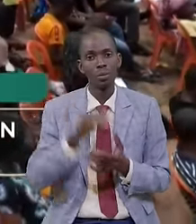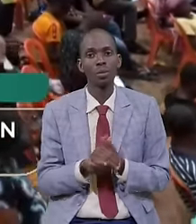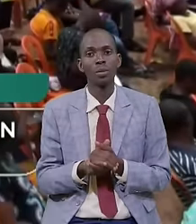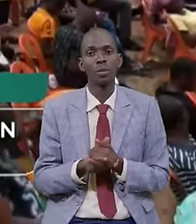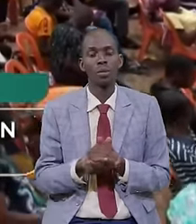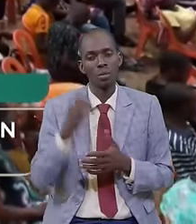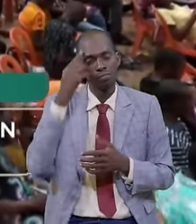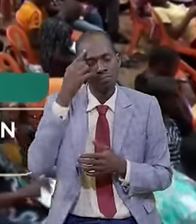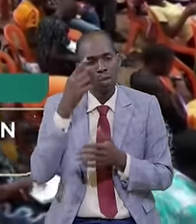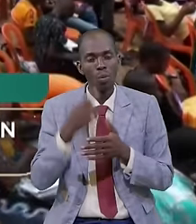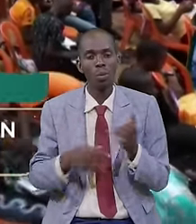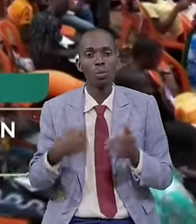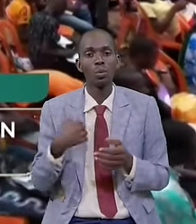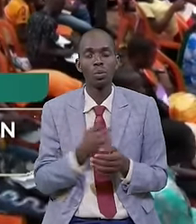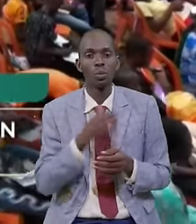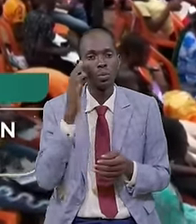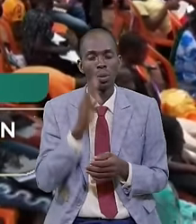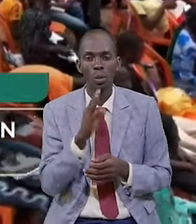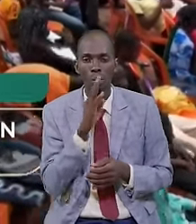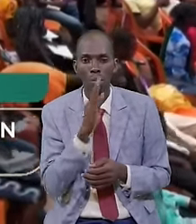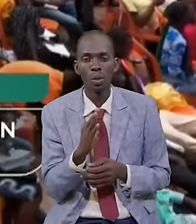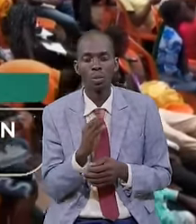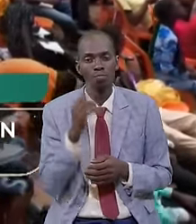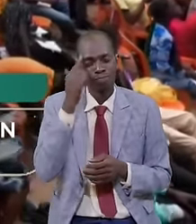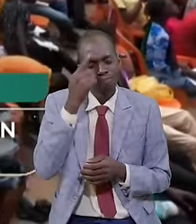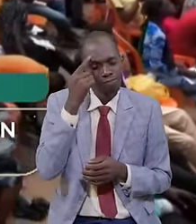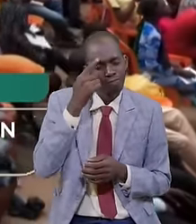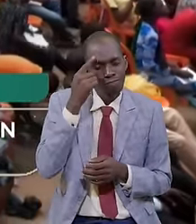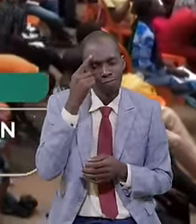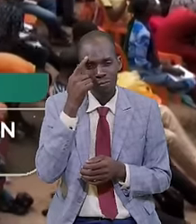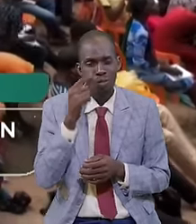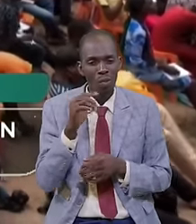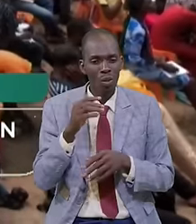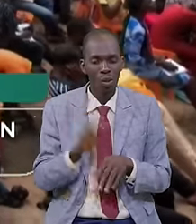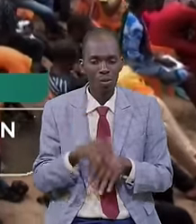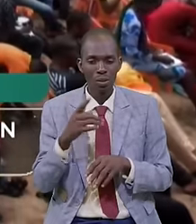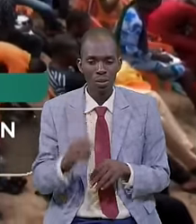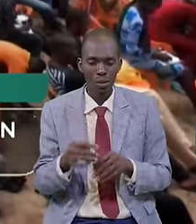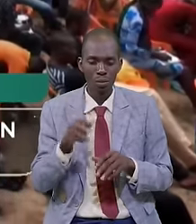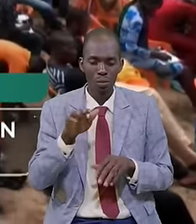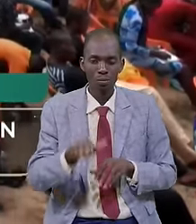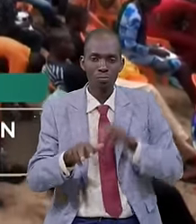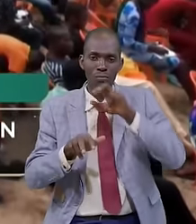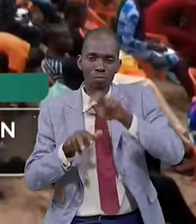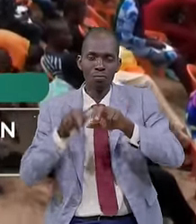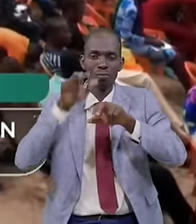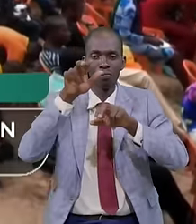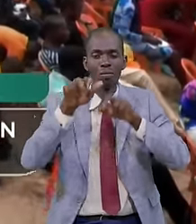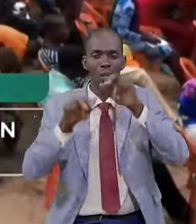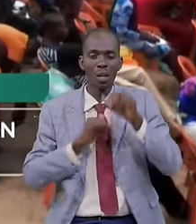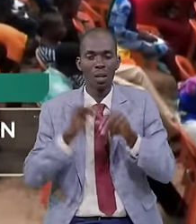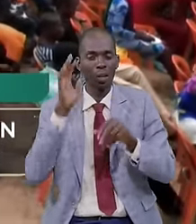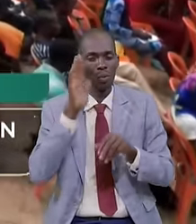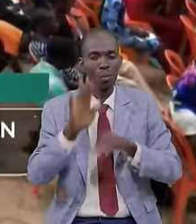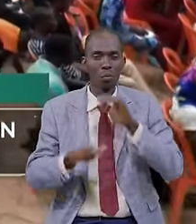future. I'm still young. I'm thinking about the ladder I will climb. I'm thinking about the